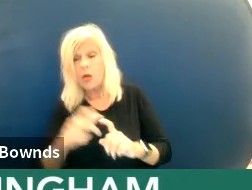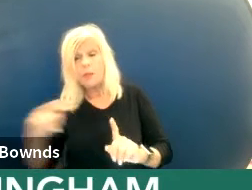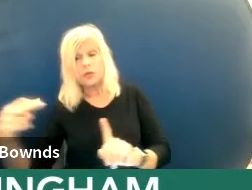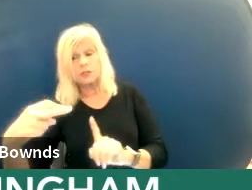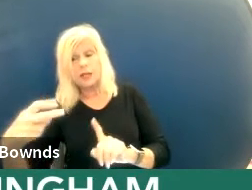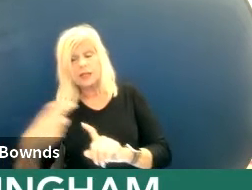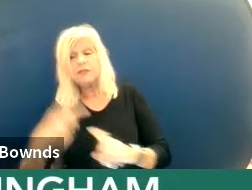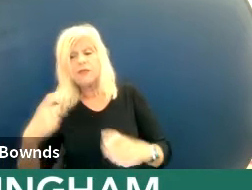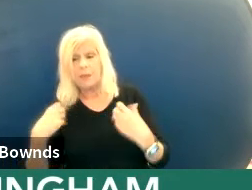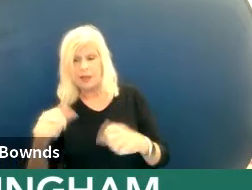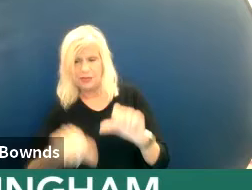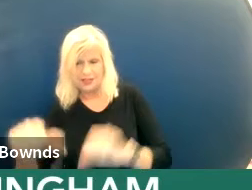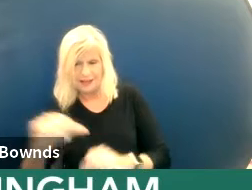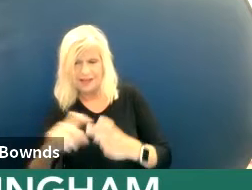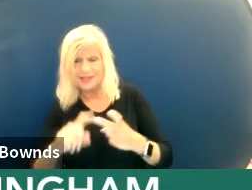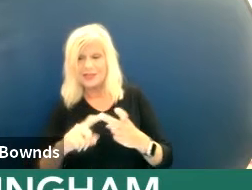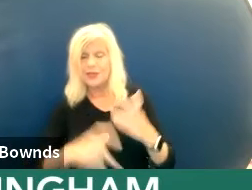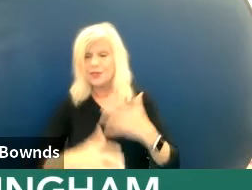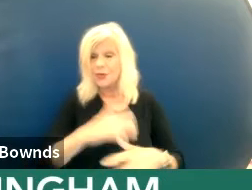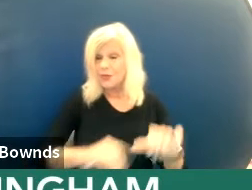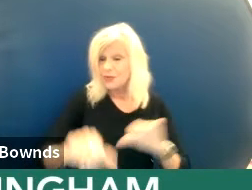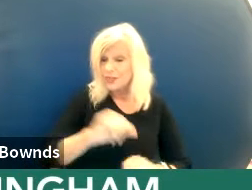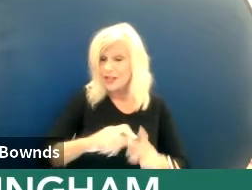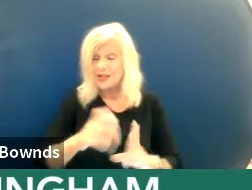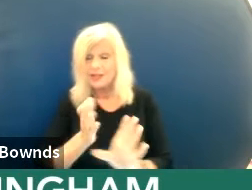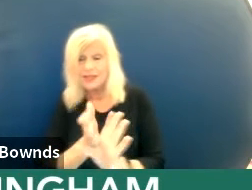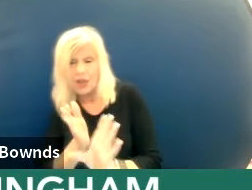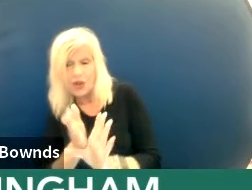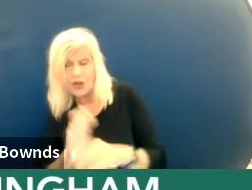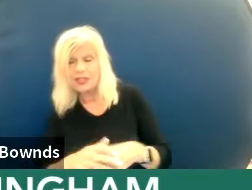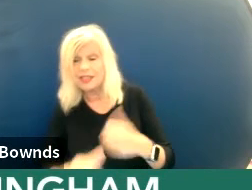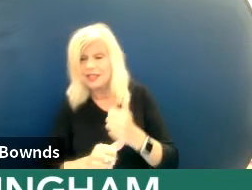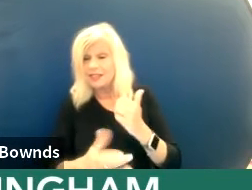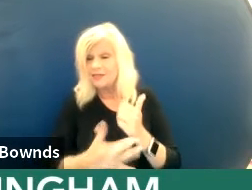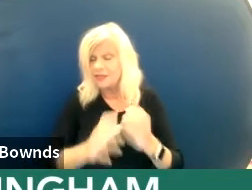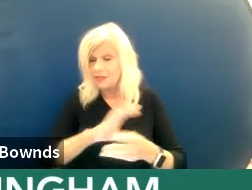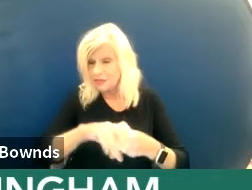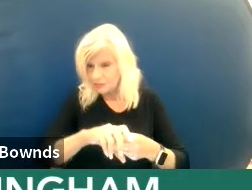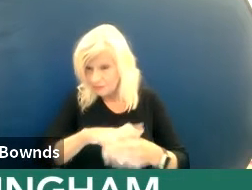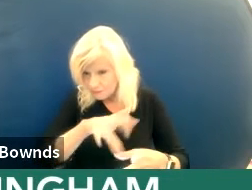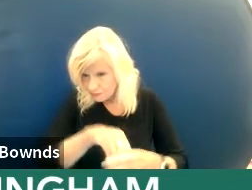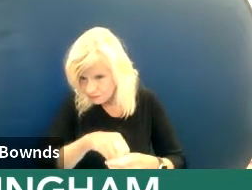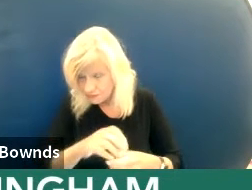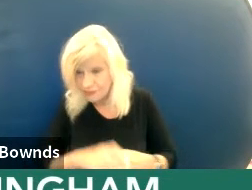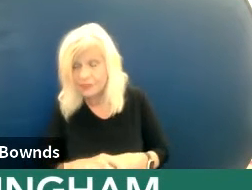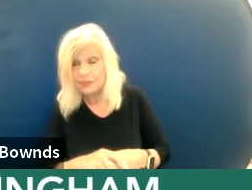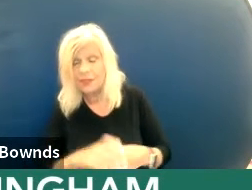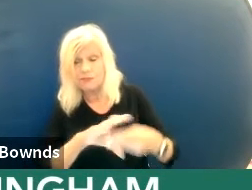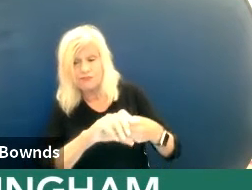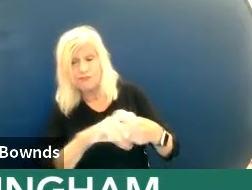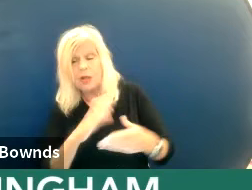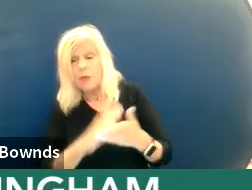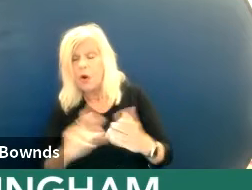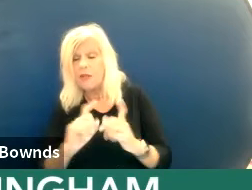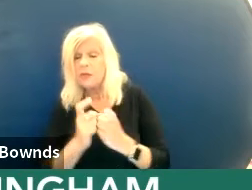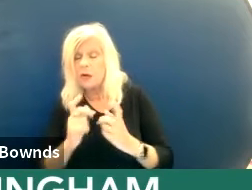health science, social science, psychology, and assistive technology. It'll be part of the Department of Physical Therapy,